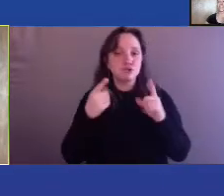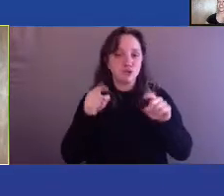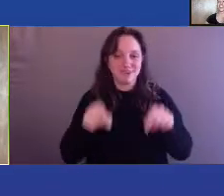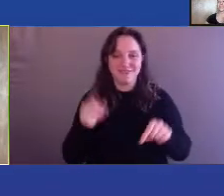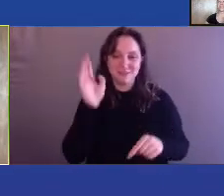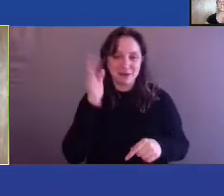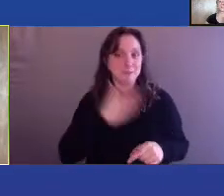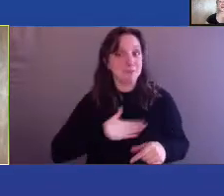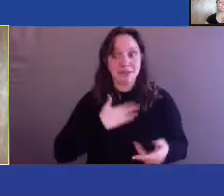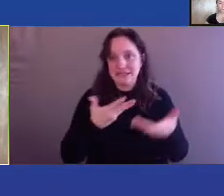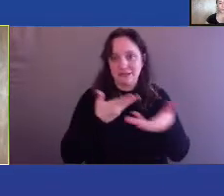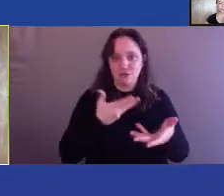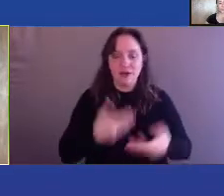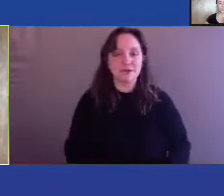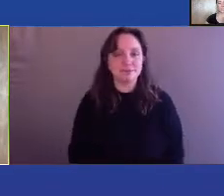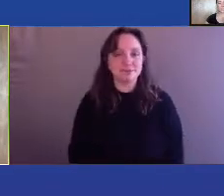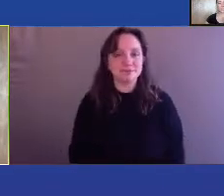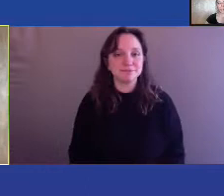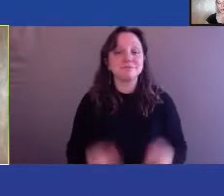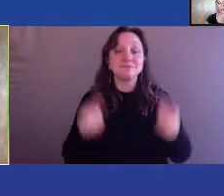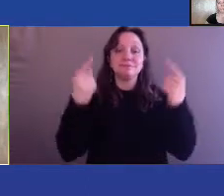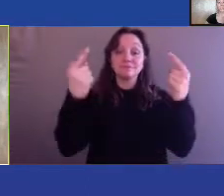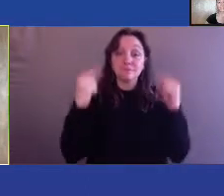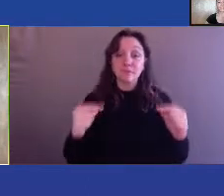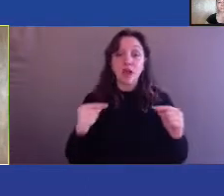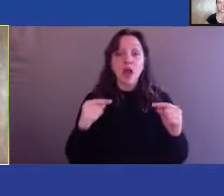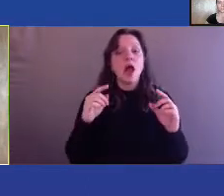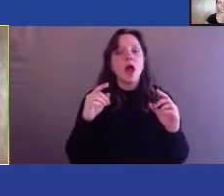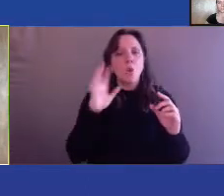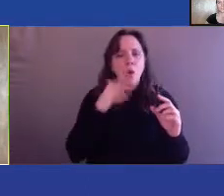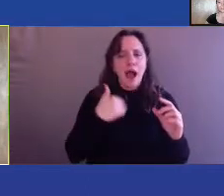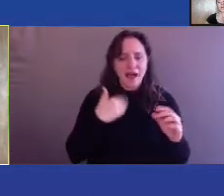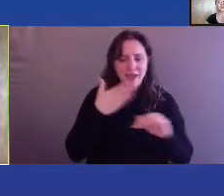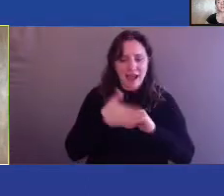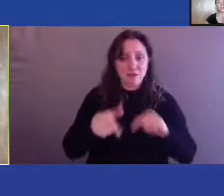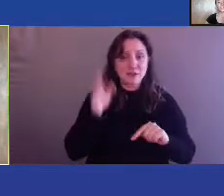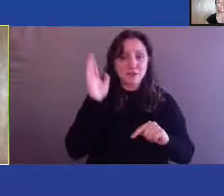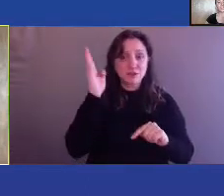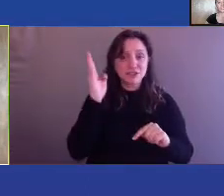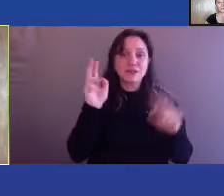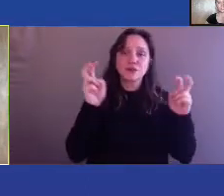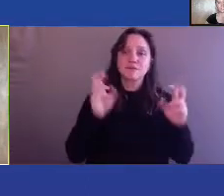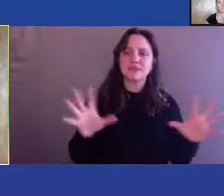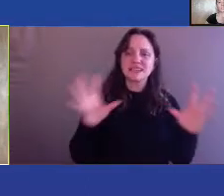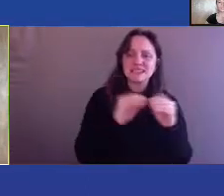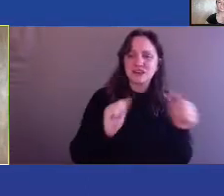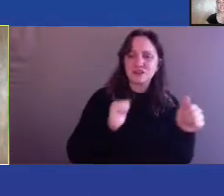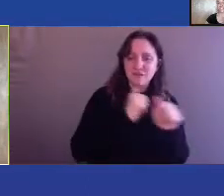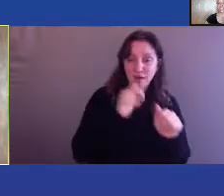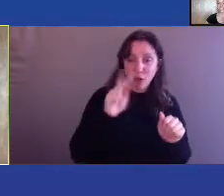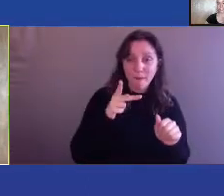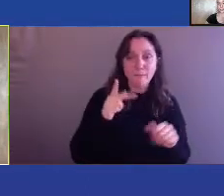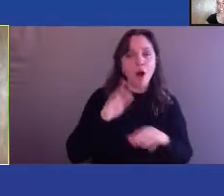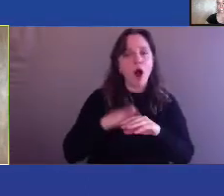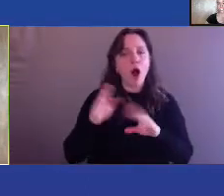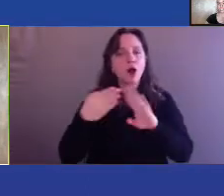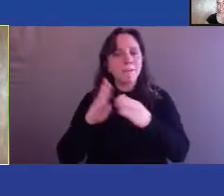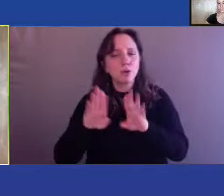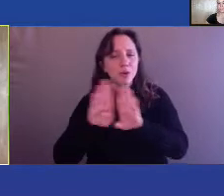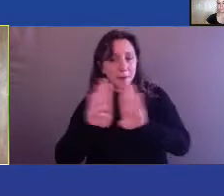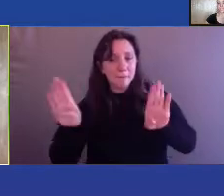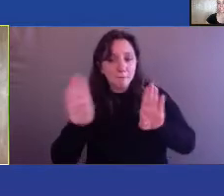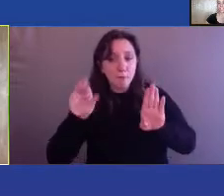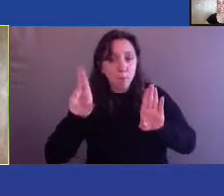here, which I'll share with you in the session follow-up on the community board, along with an info sheet with an extensive resource